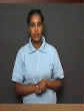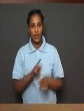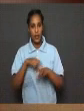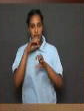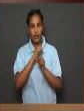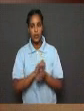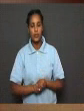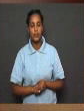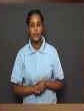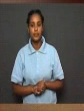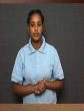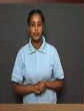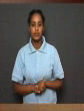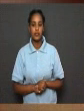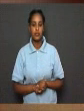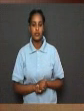Time's up.